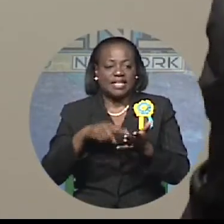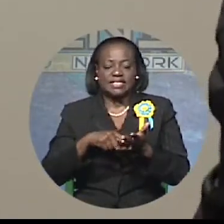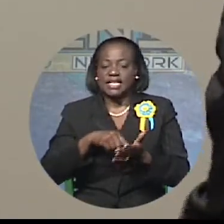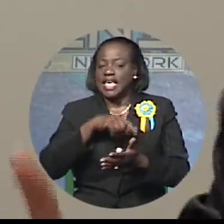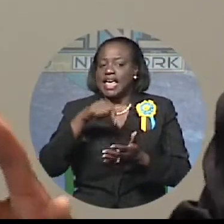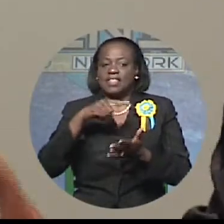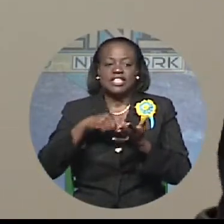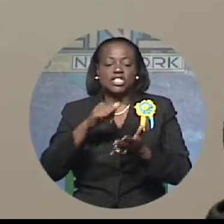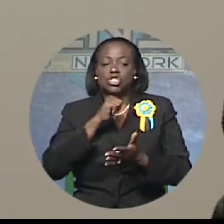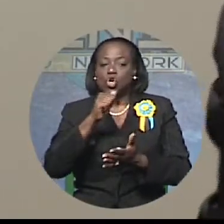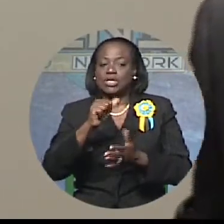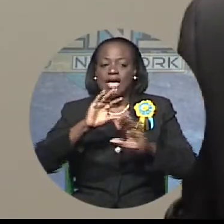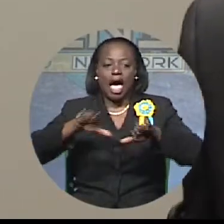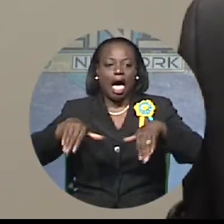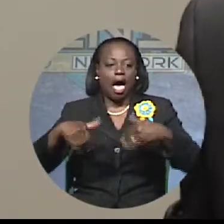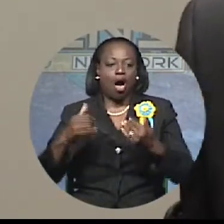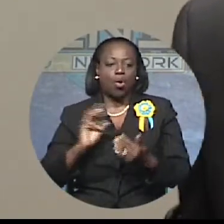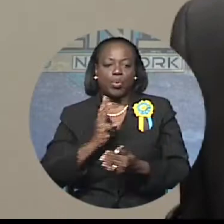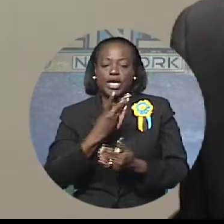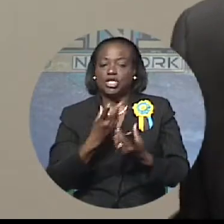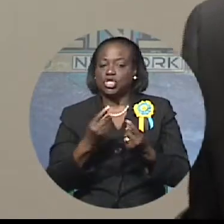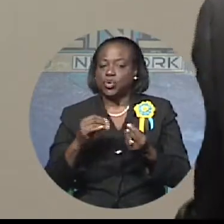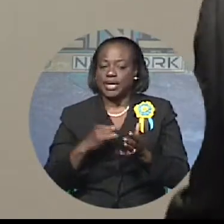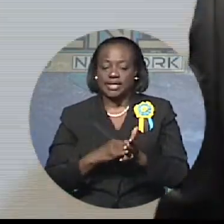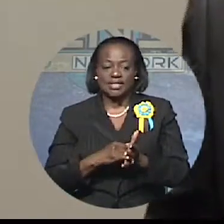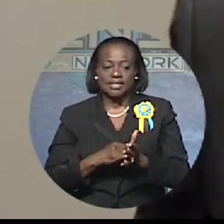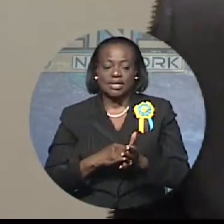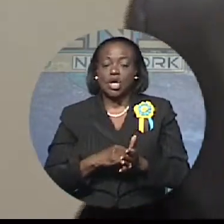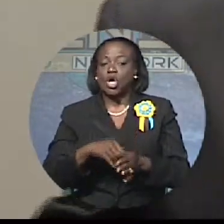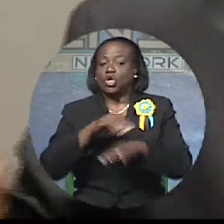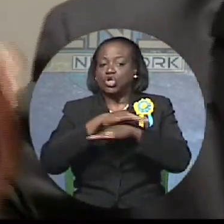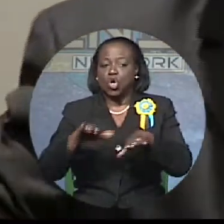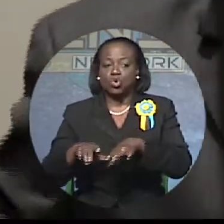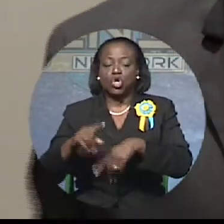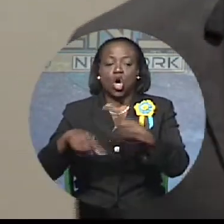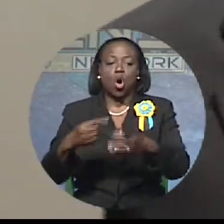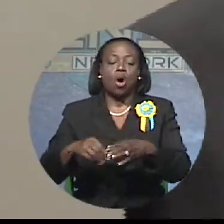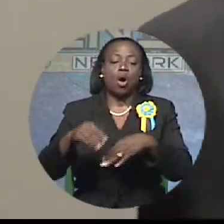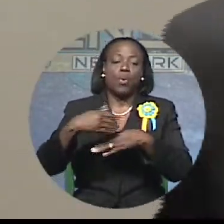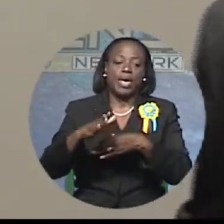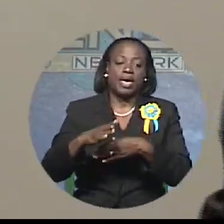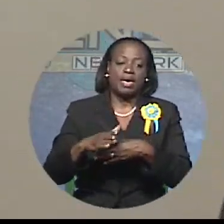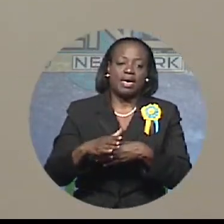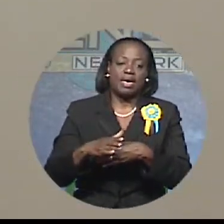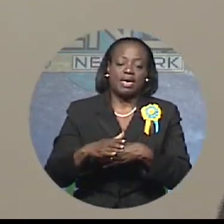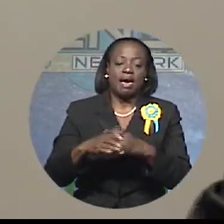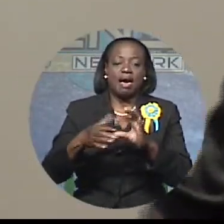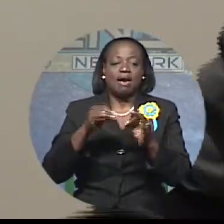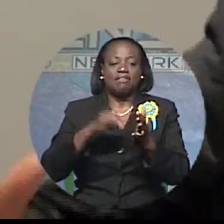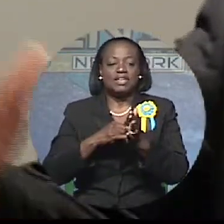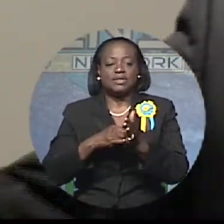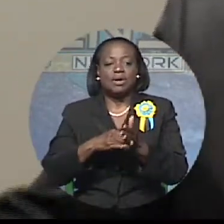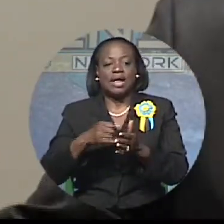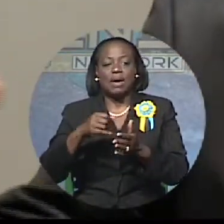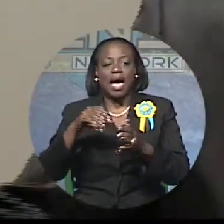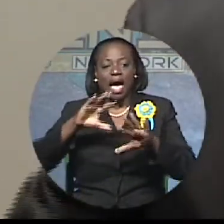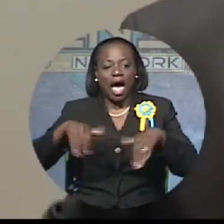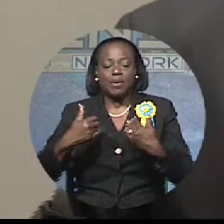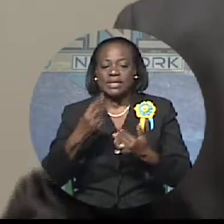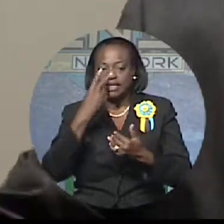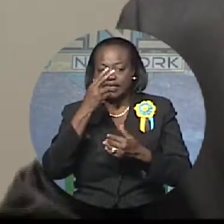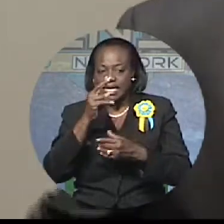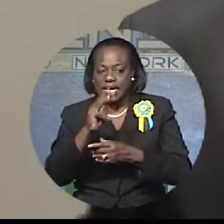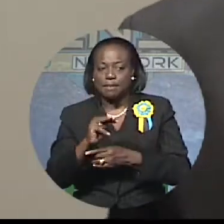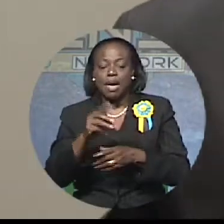it. And so don't go away with this the way it seems. You will have a good experience in the Bahamas, but we